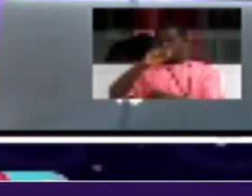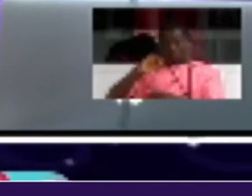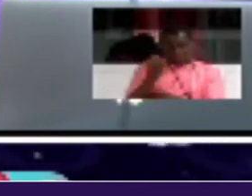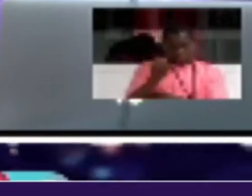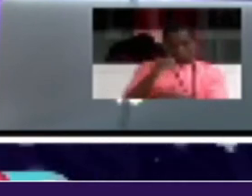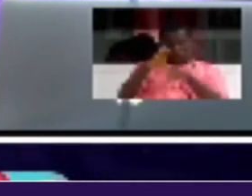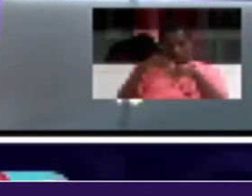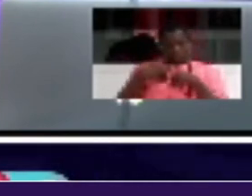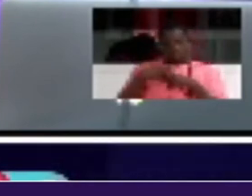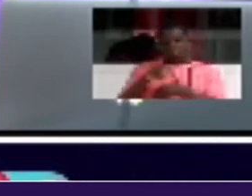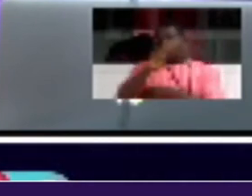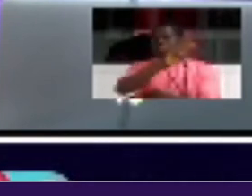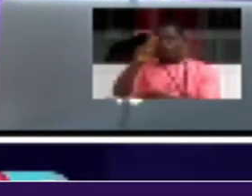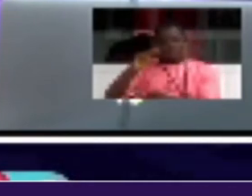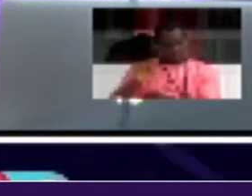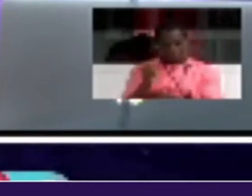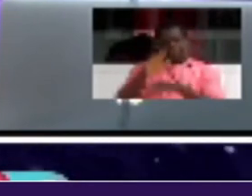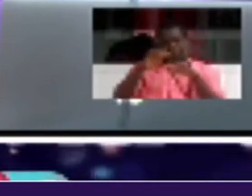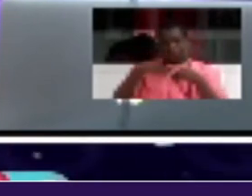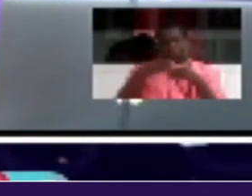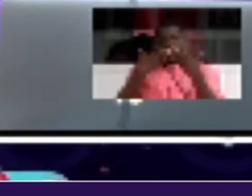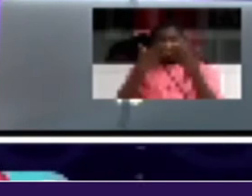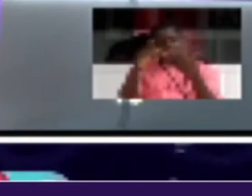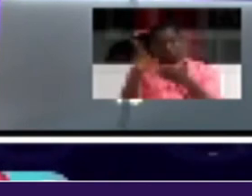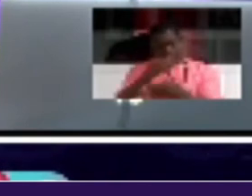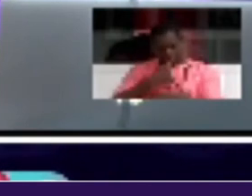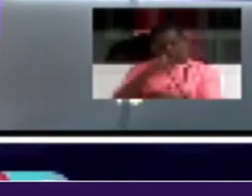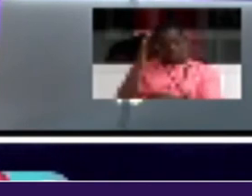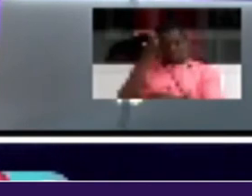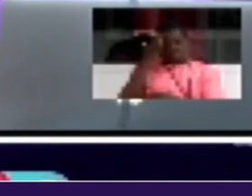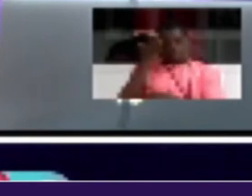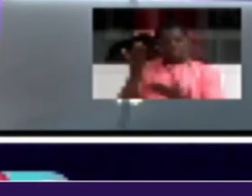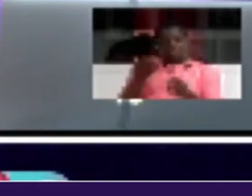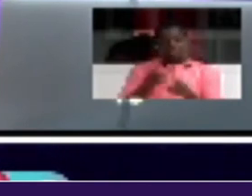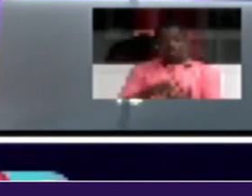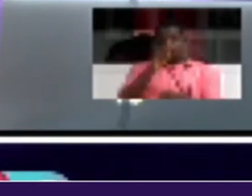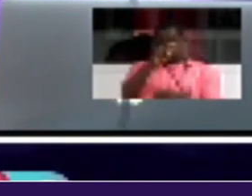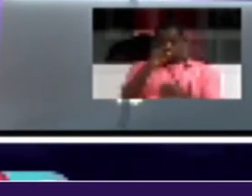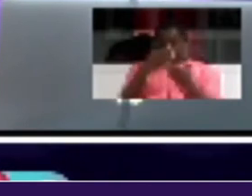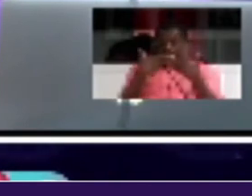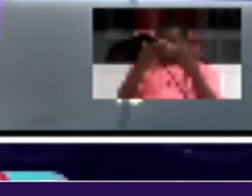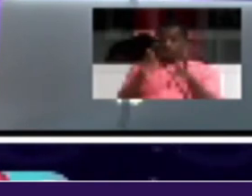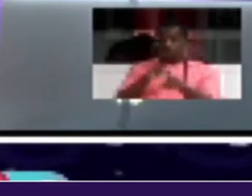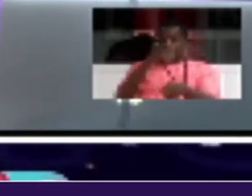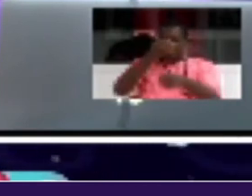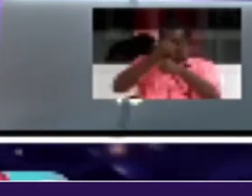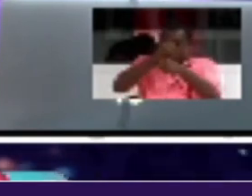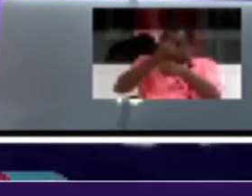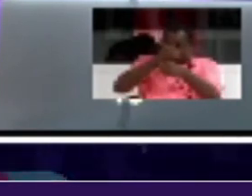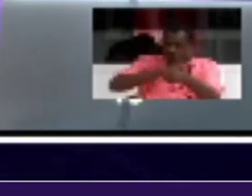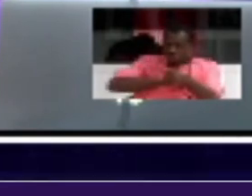to accept. I'm telling you what I have known. You are telling us your concocted story.